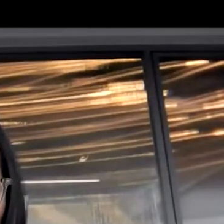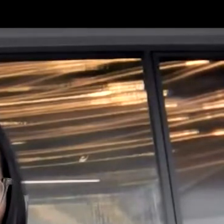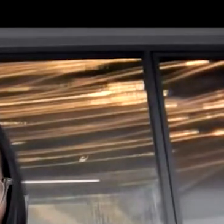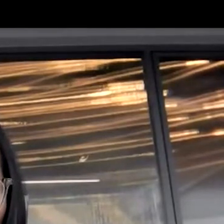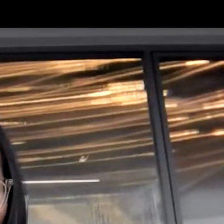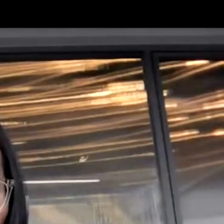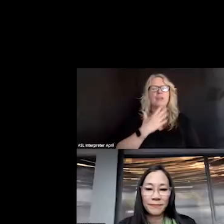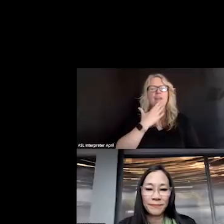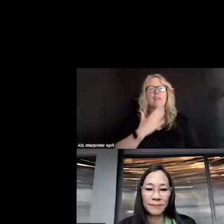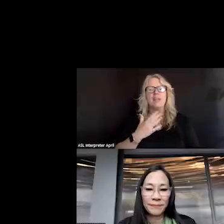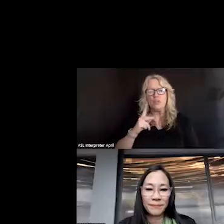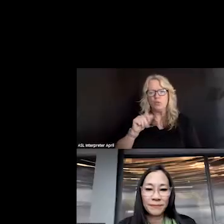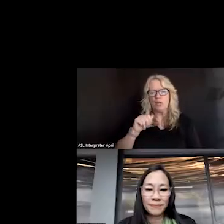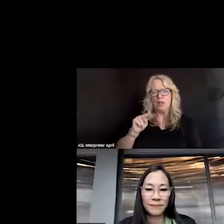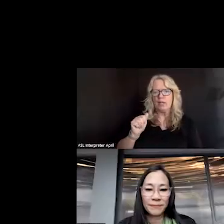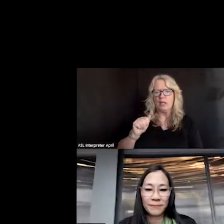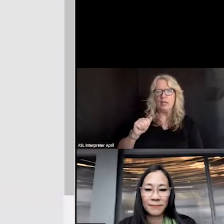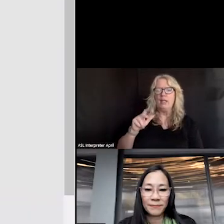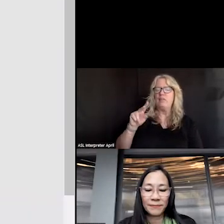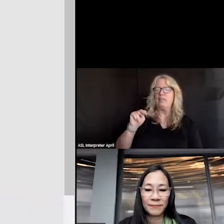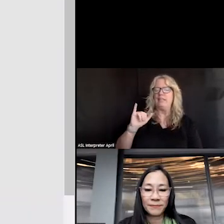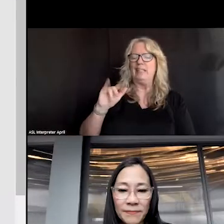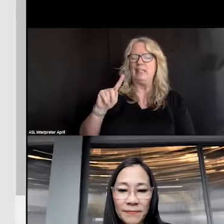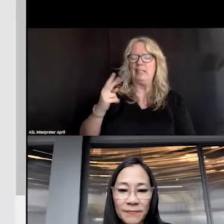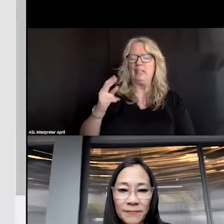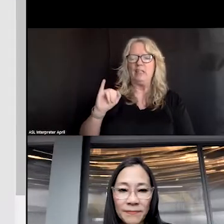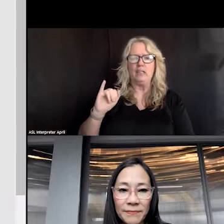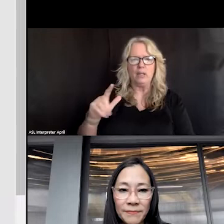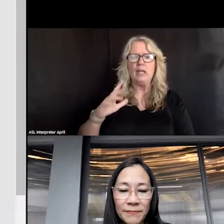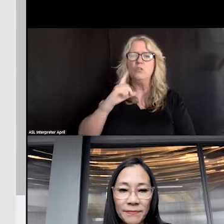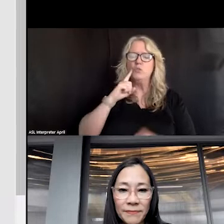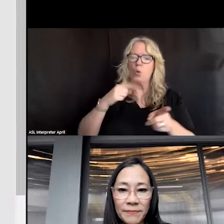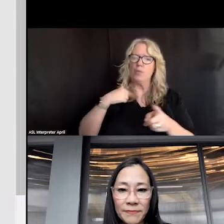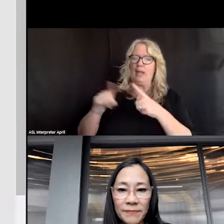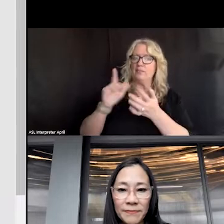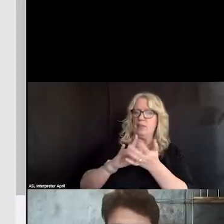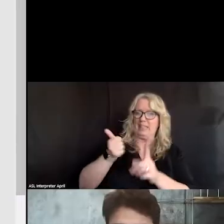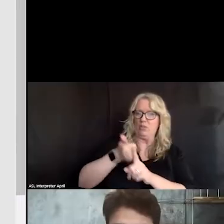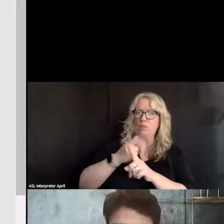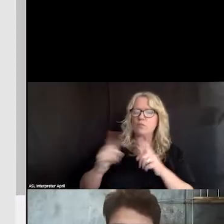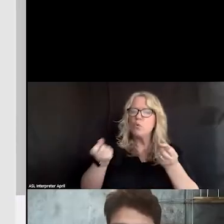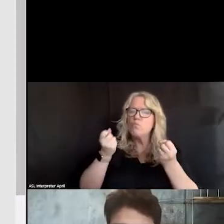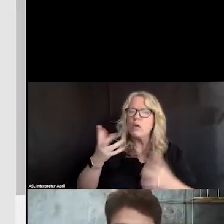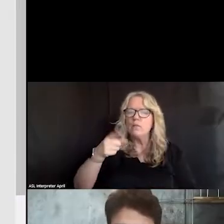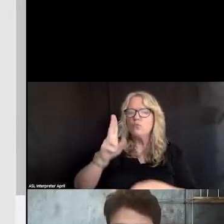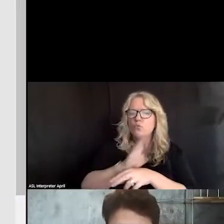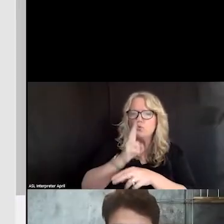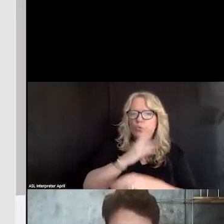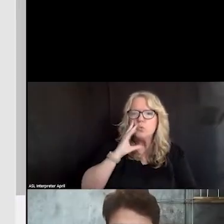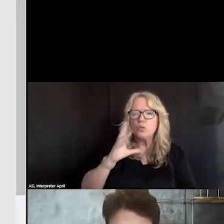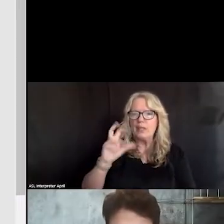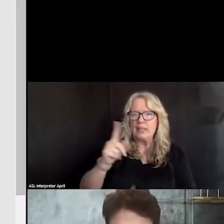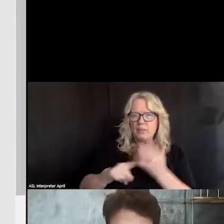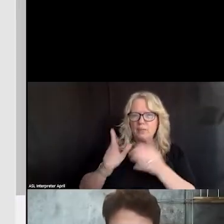Kana. So this is the calculator itself, and many of you might have used the link that David